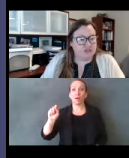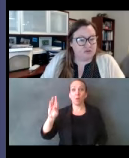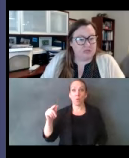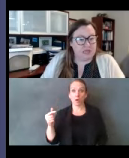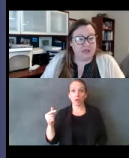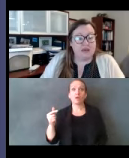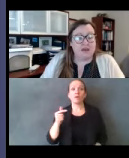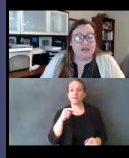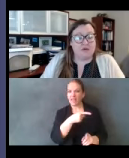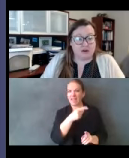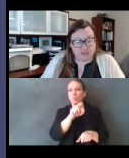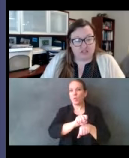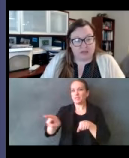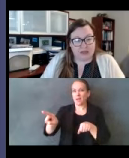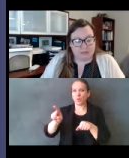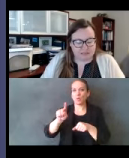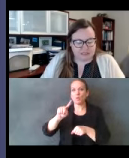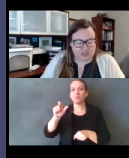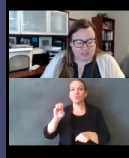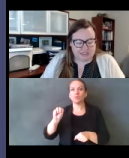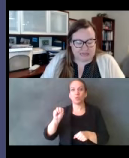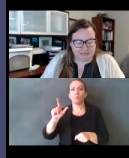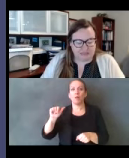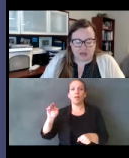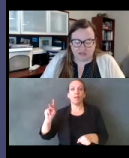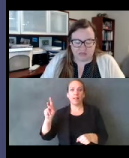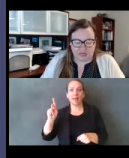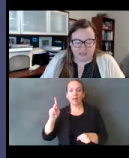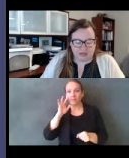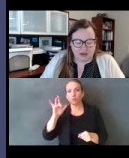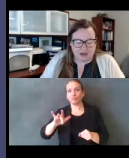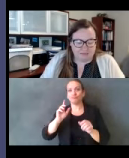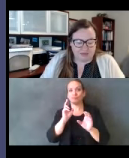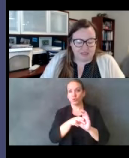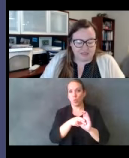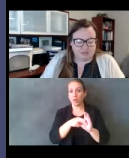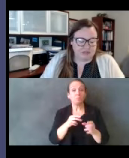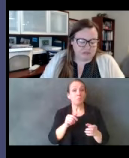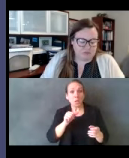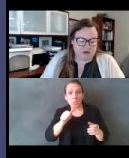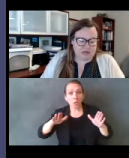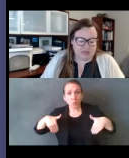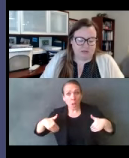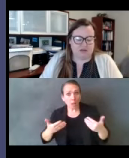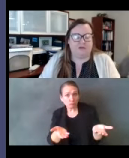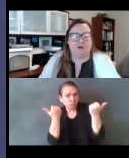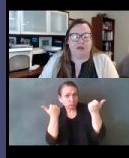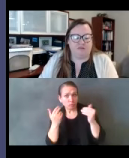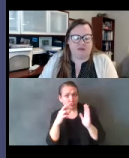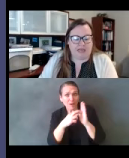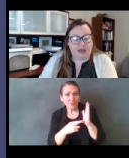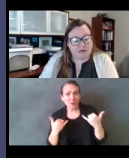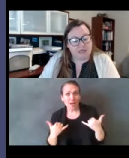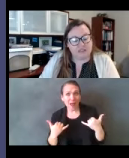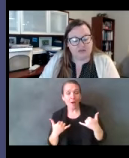CARL@freed.org for the Zoom link in order to join that presentation today. It's not too late. This will be a great time to learn about